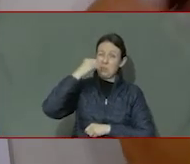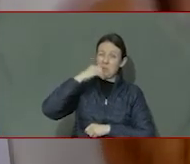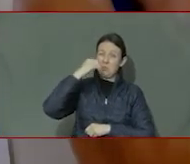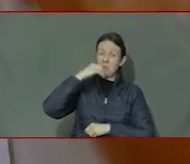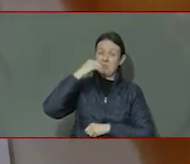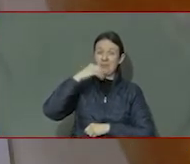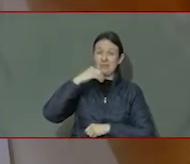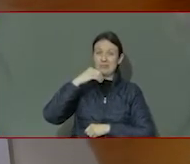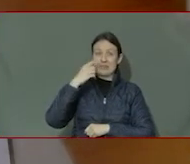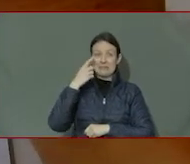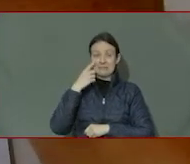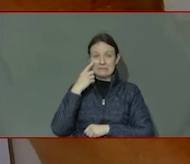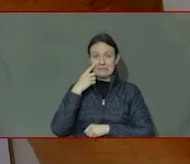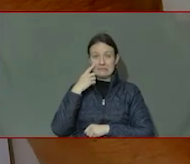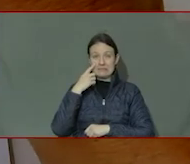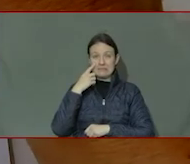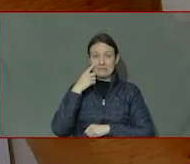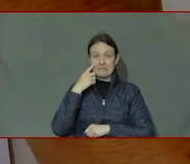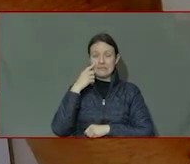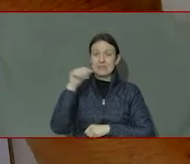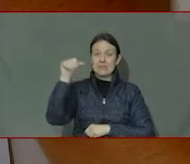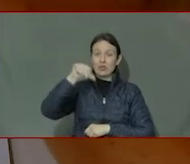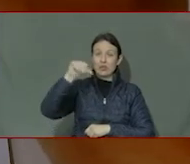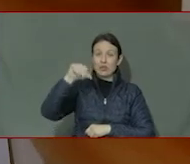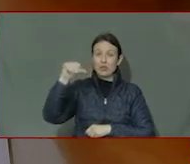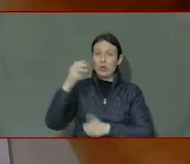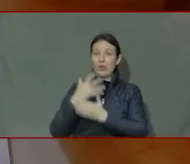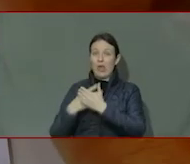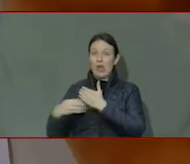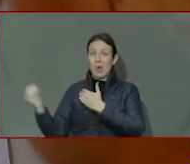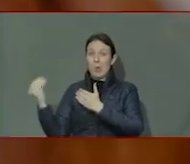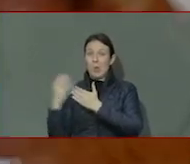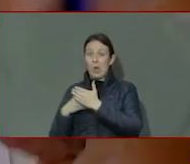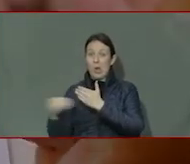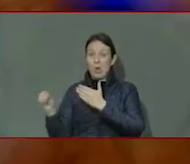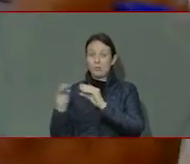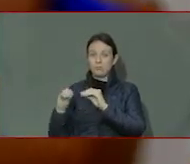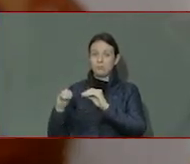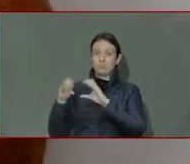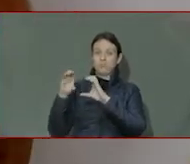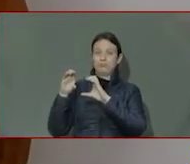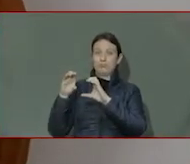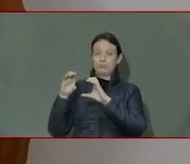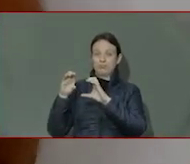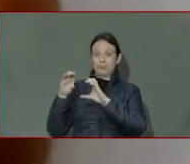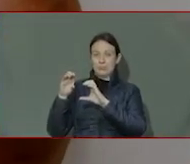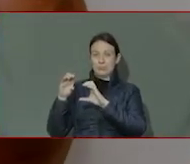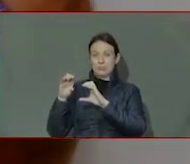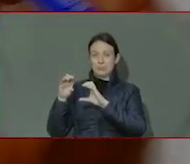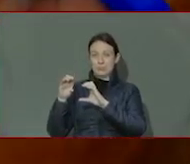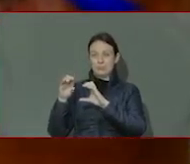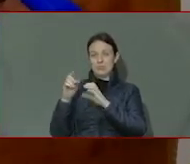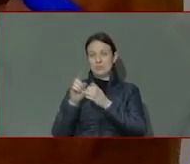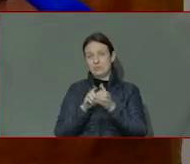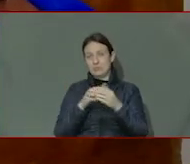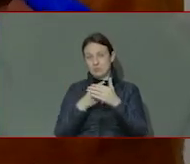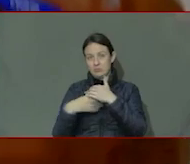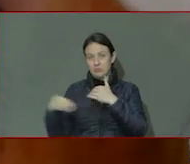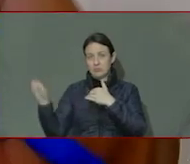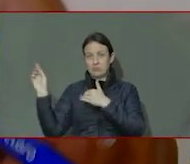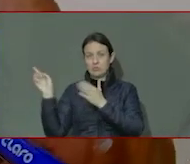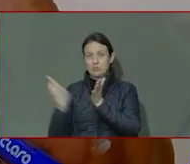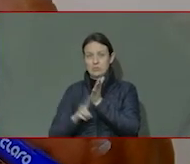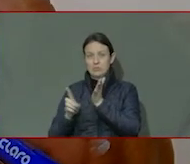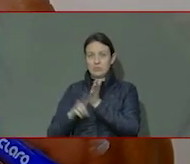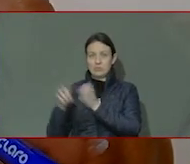you see how broad this is going to the bladder? It goes into the urine and with the